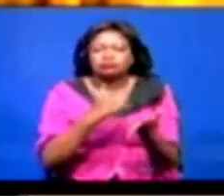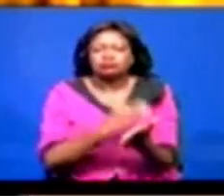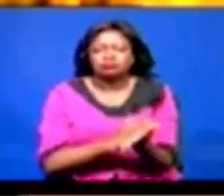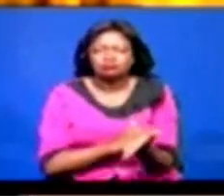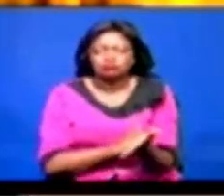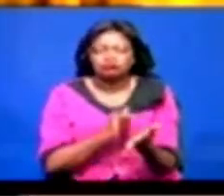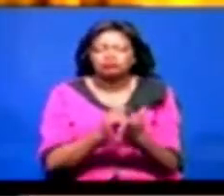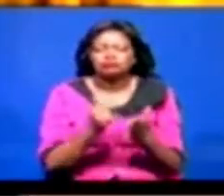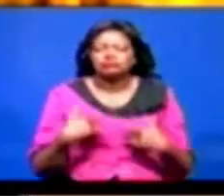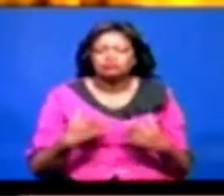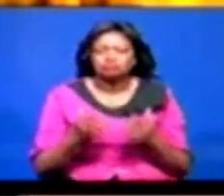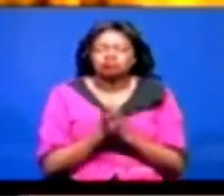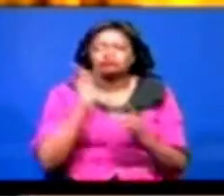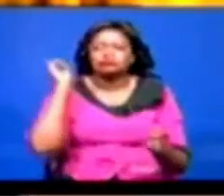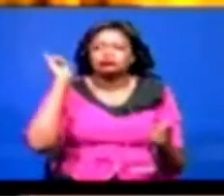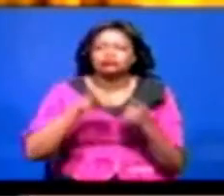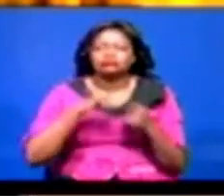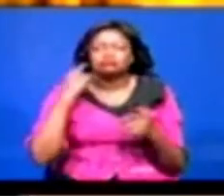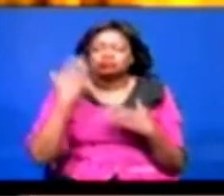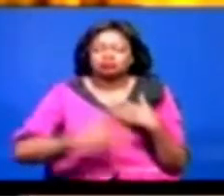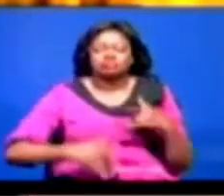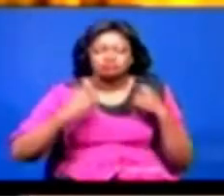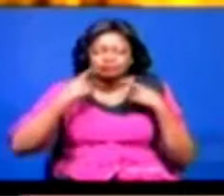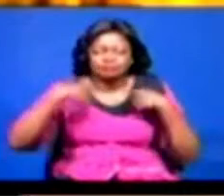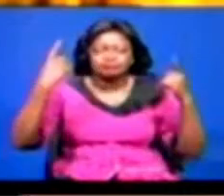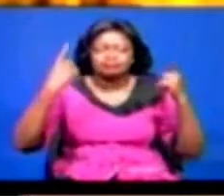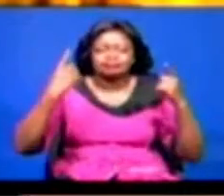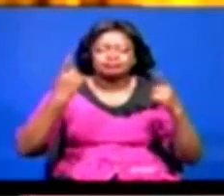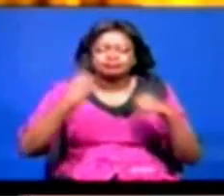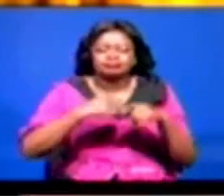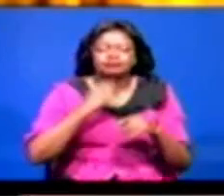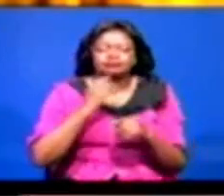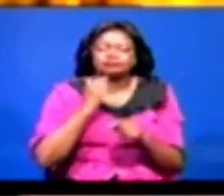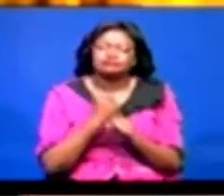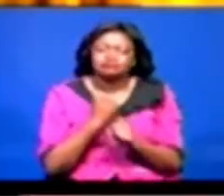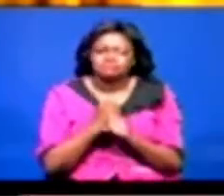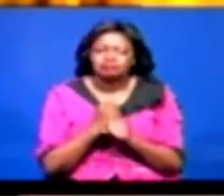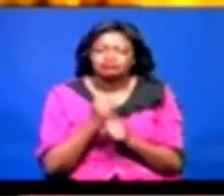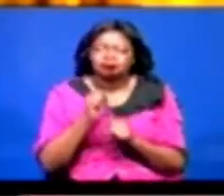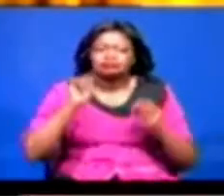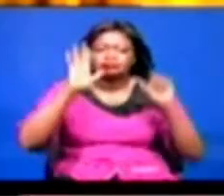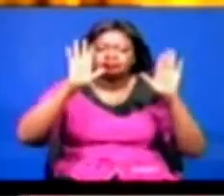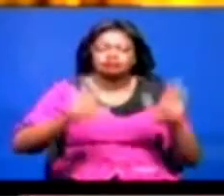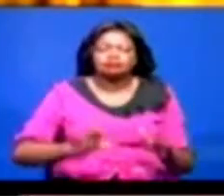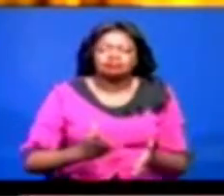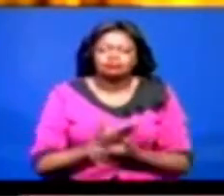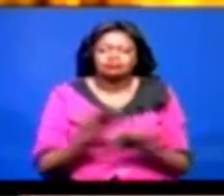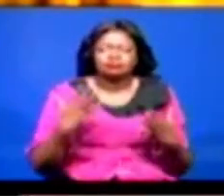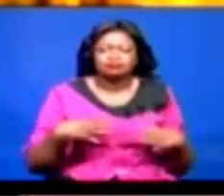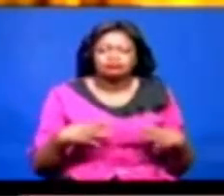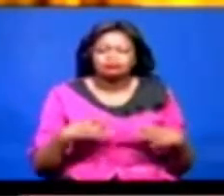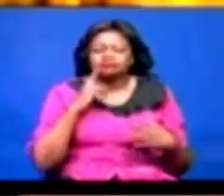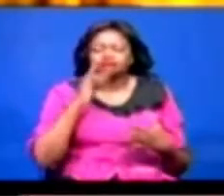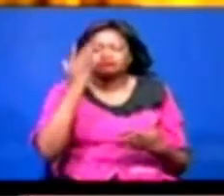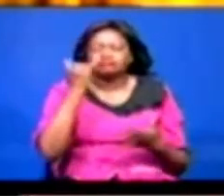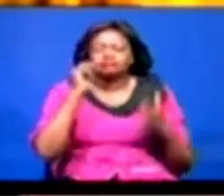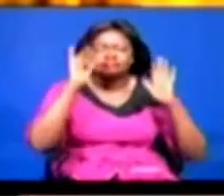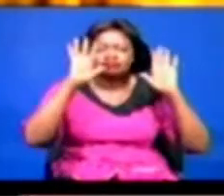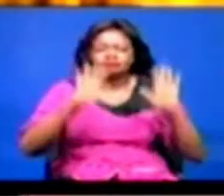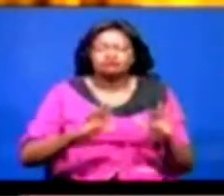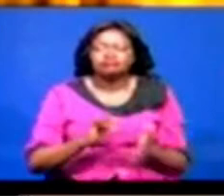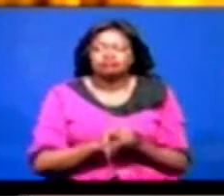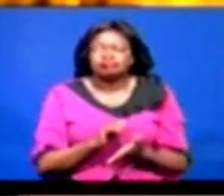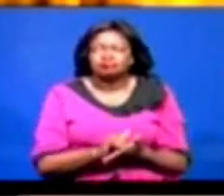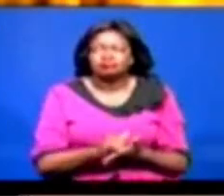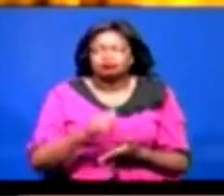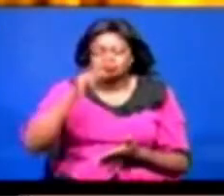the intention was to stop the declaration from being made. Now, this is critical, my lords. Everybody has said why it is important that a government